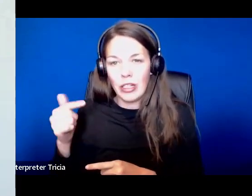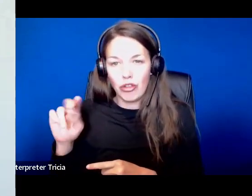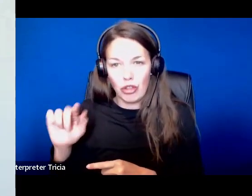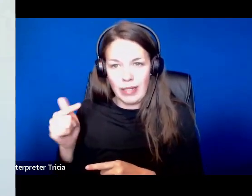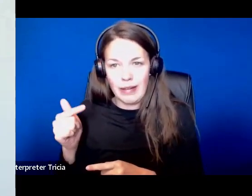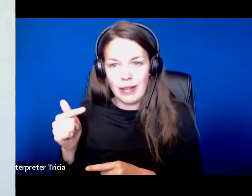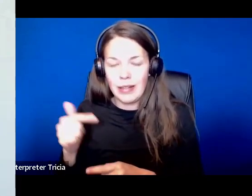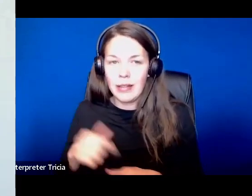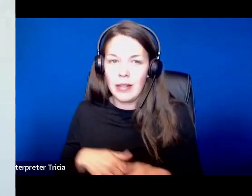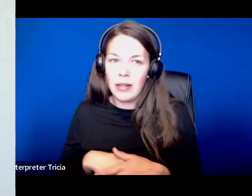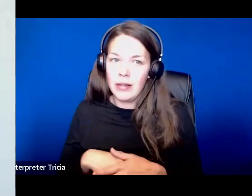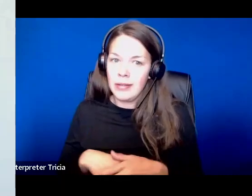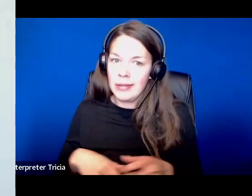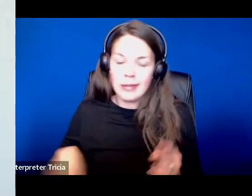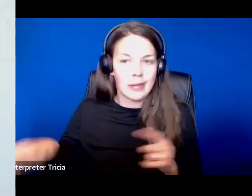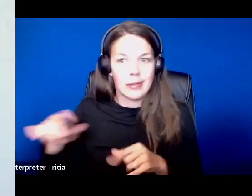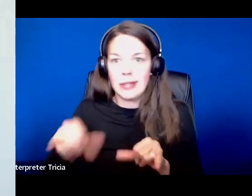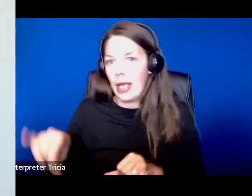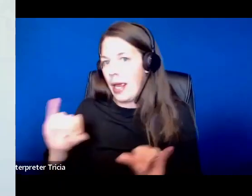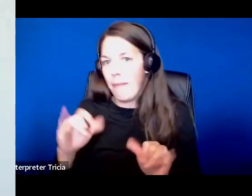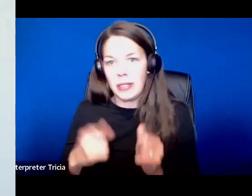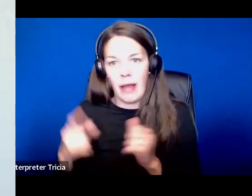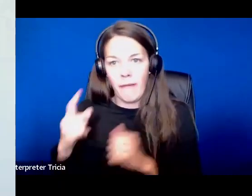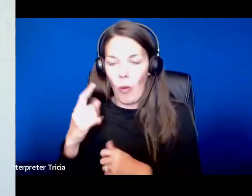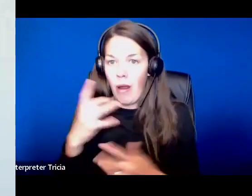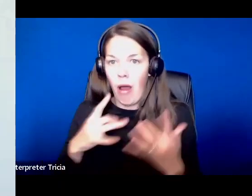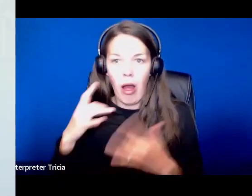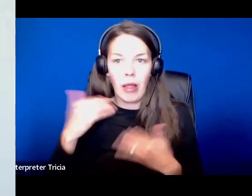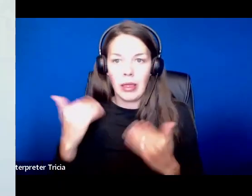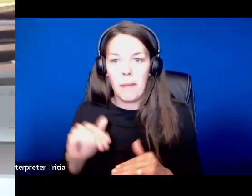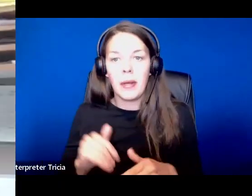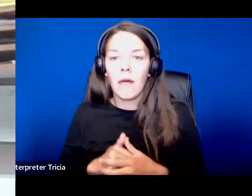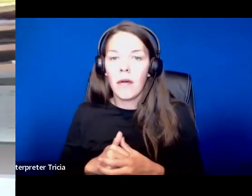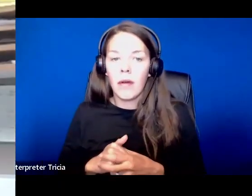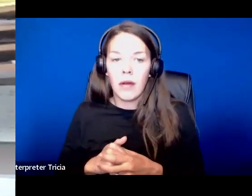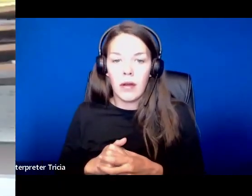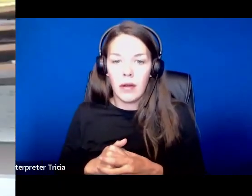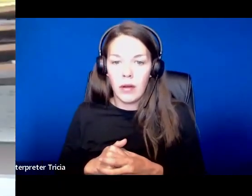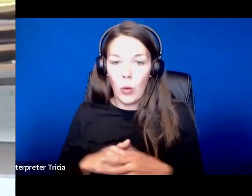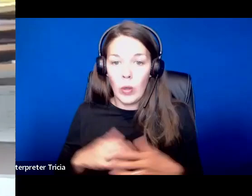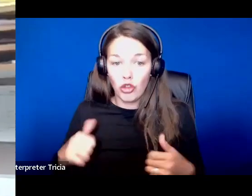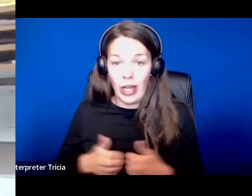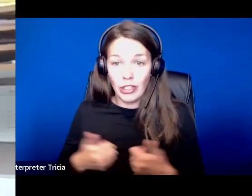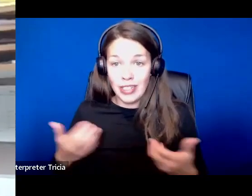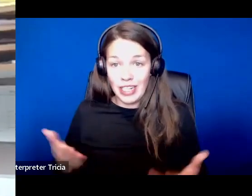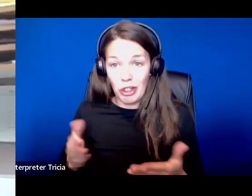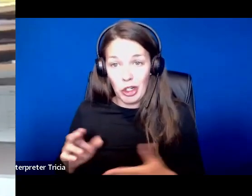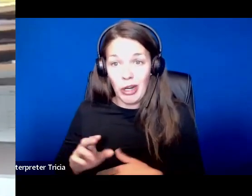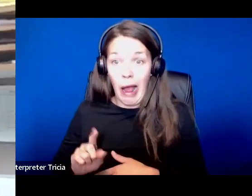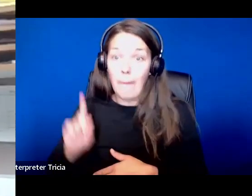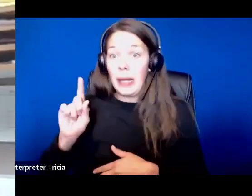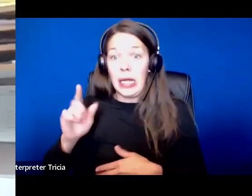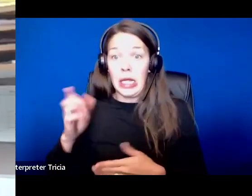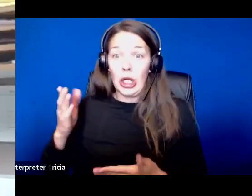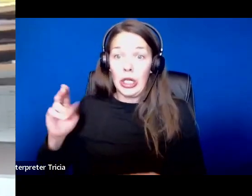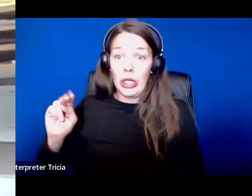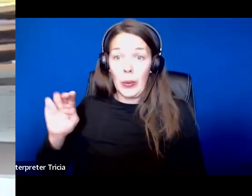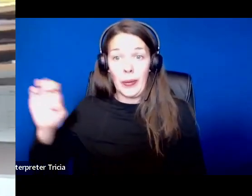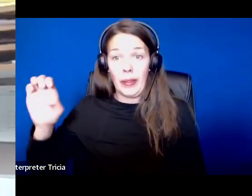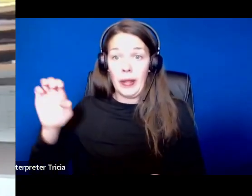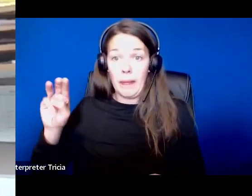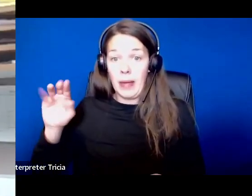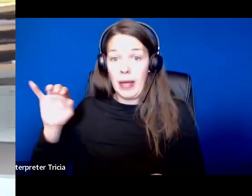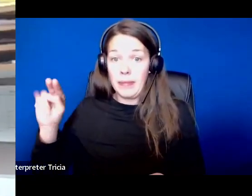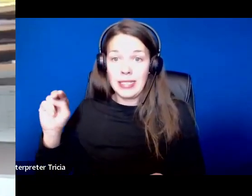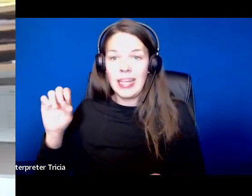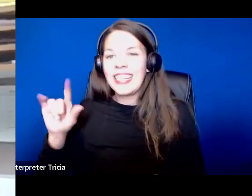been hit just as hard as everybody else. But I think that's one of our big challenges up here in northern Minnesota. I'm finding in